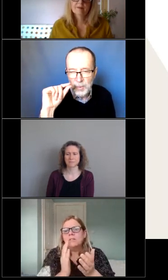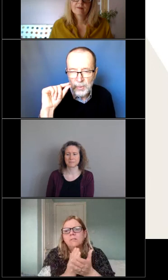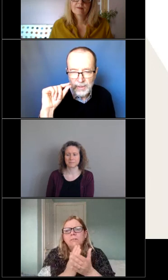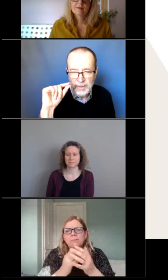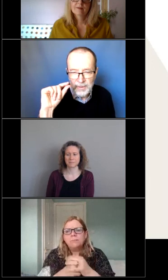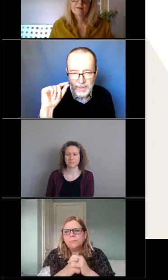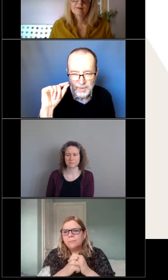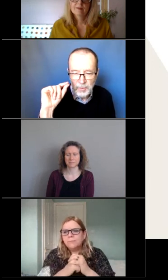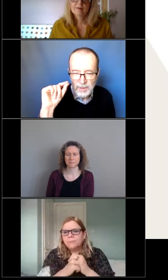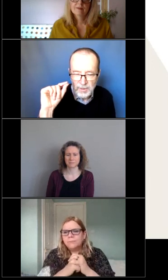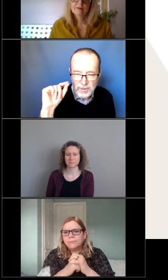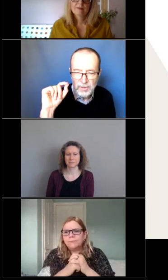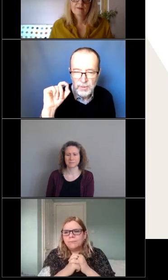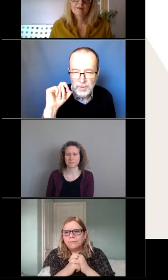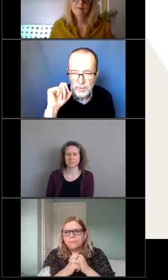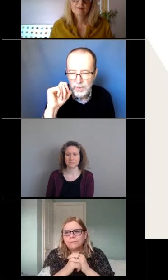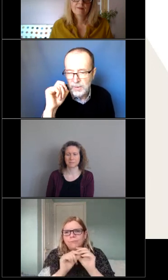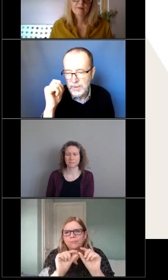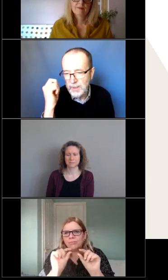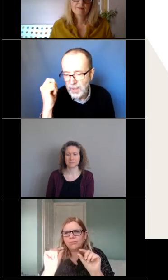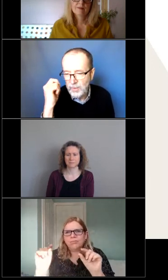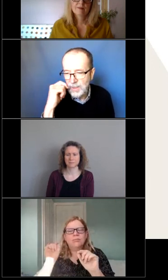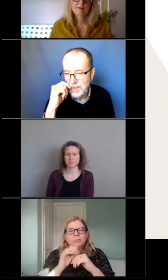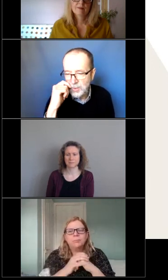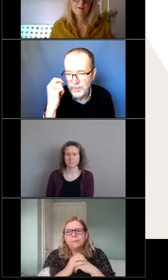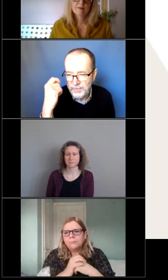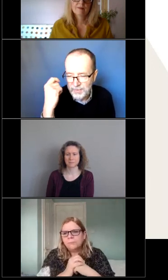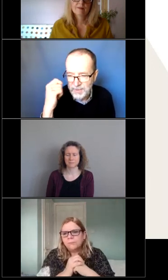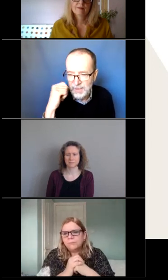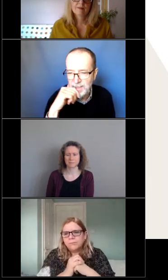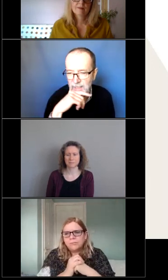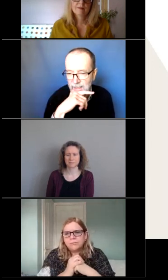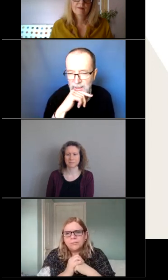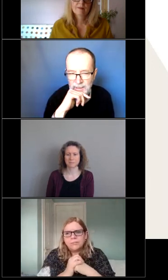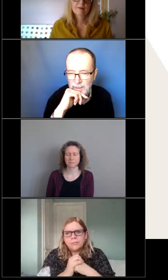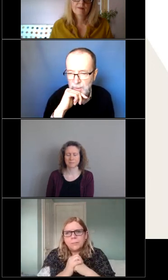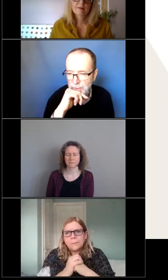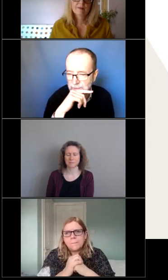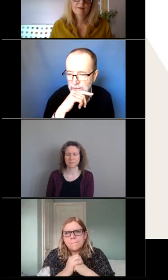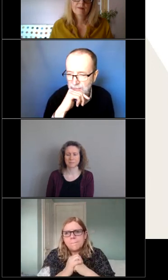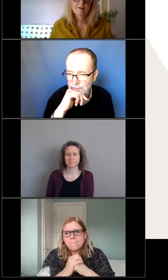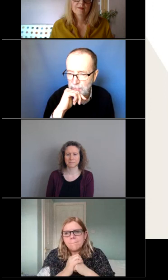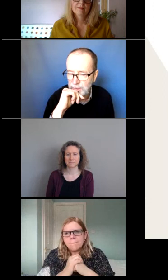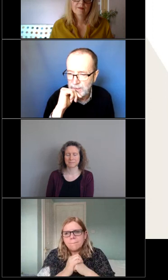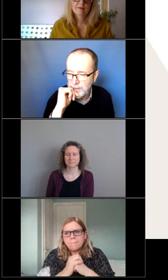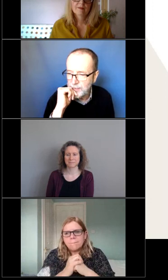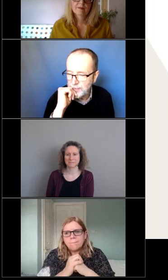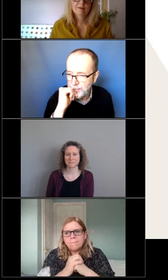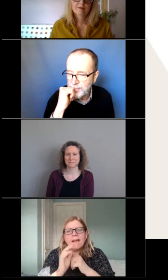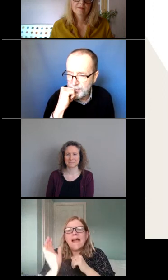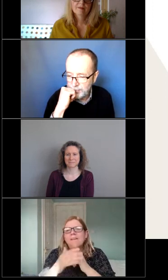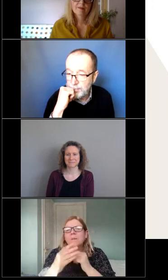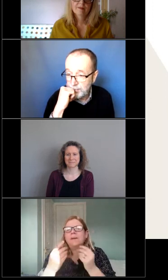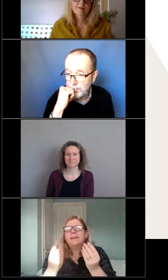be small little things that we can do that will encourage or facilitate inclusion for everybody.